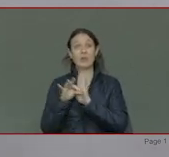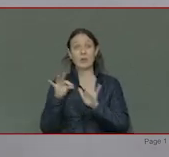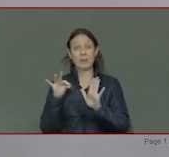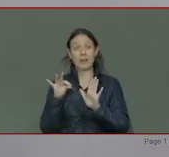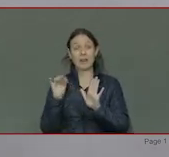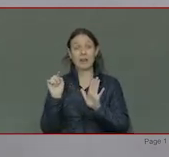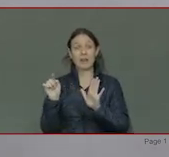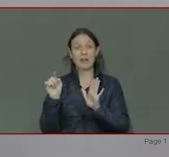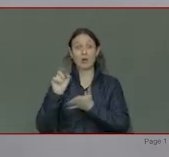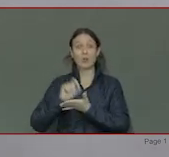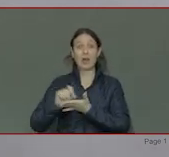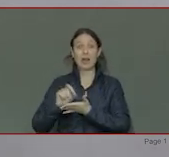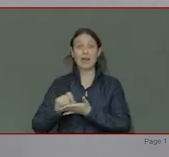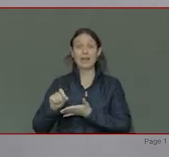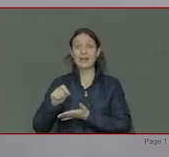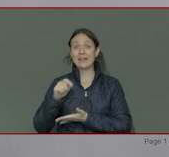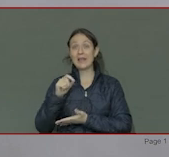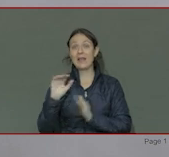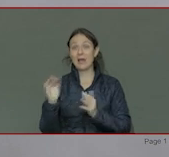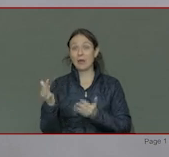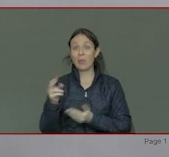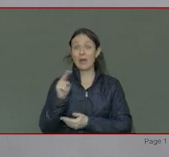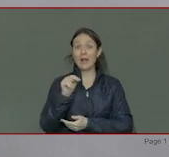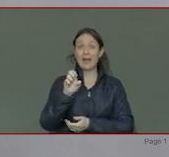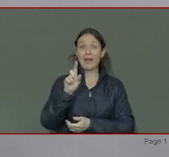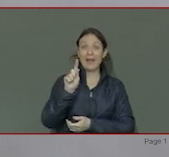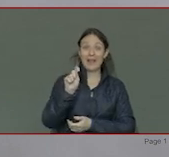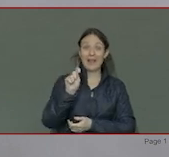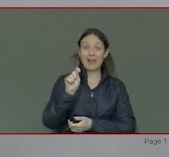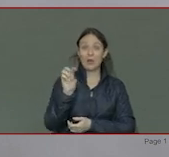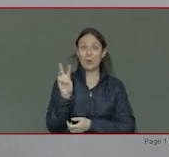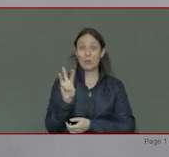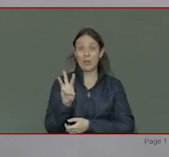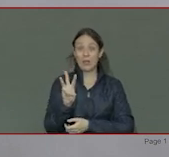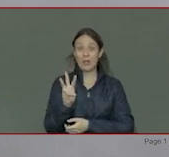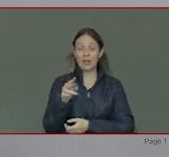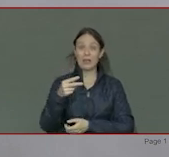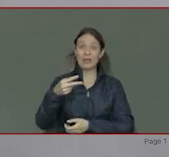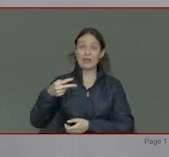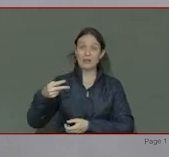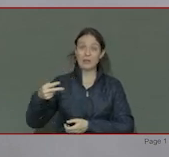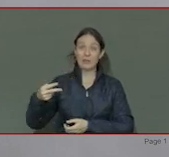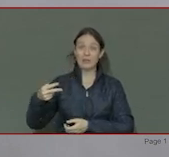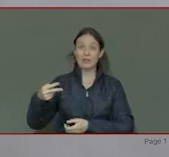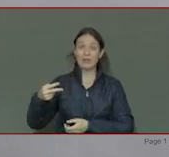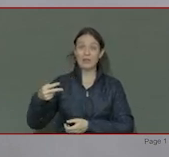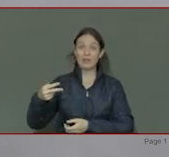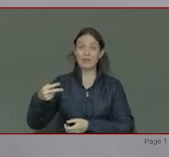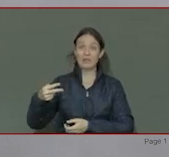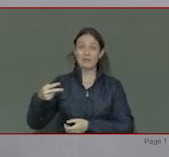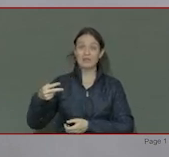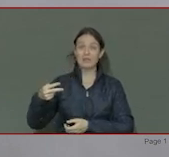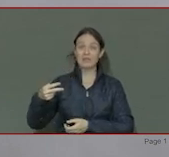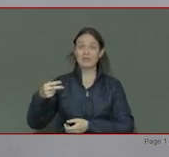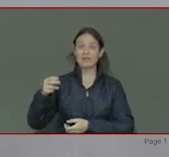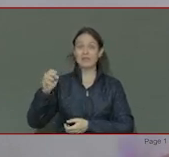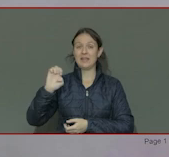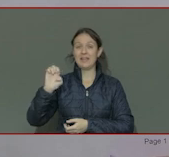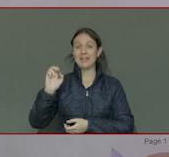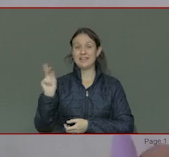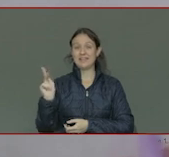down, the net work done equals the change in kinetic